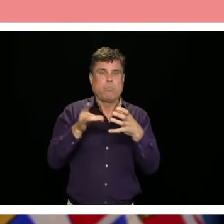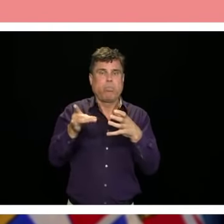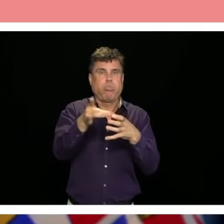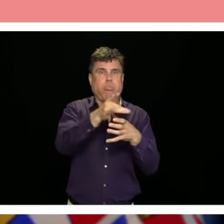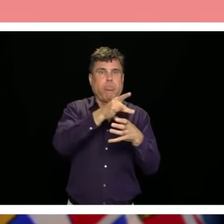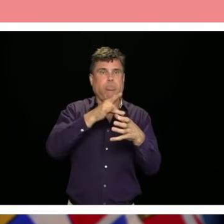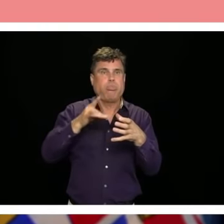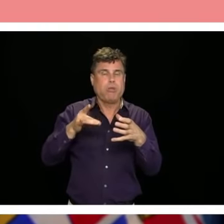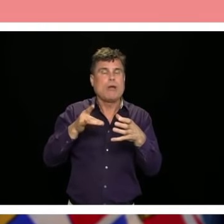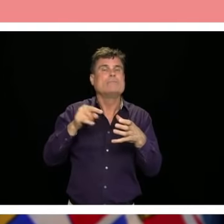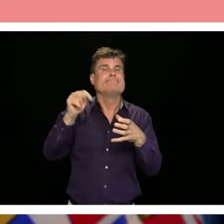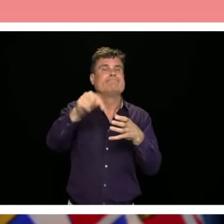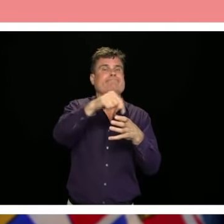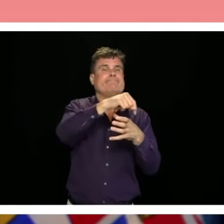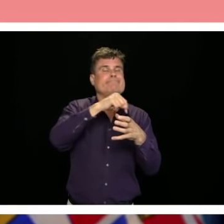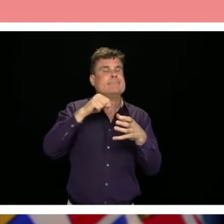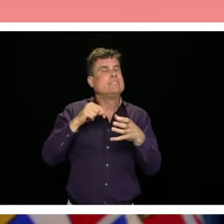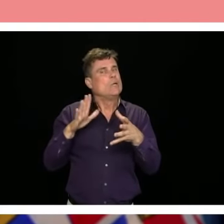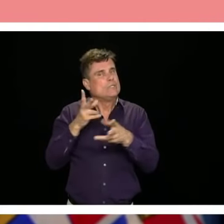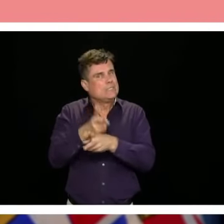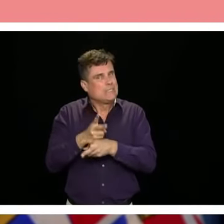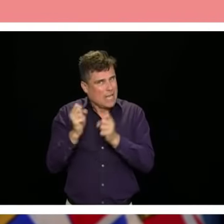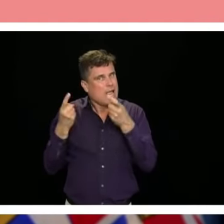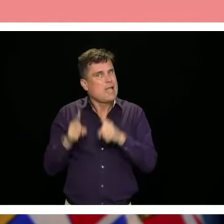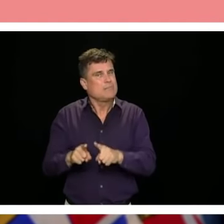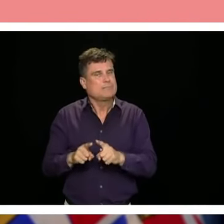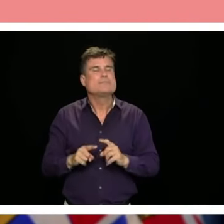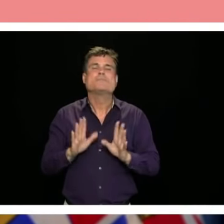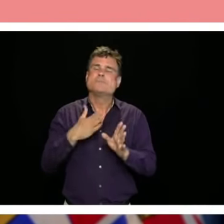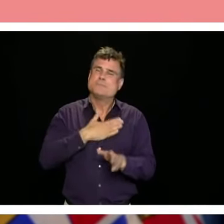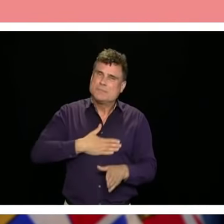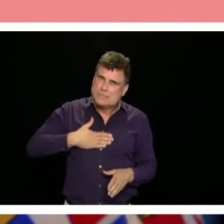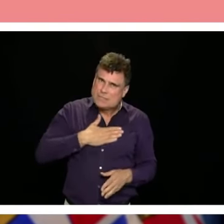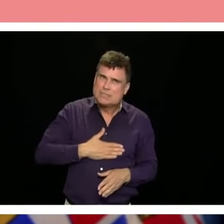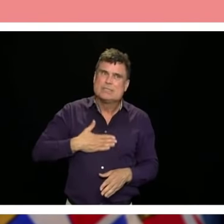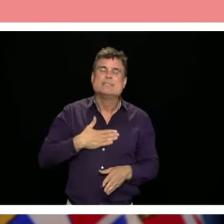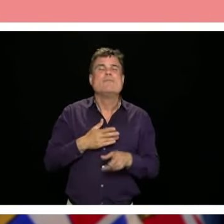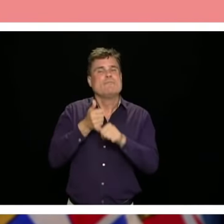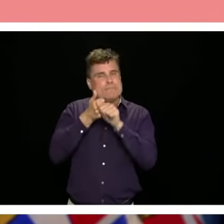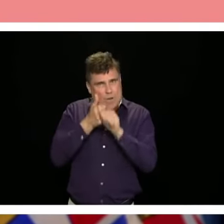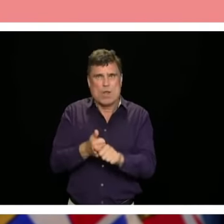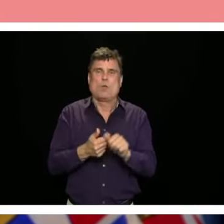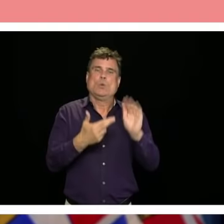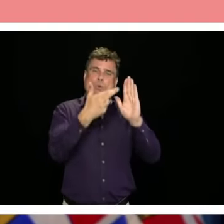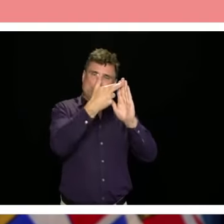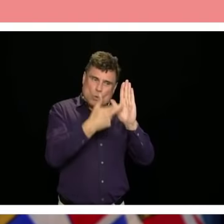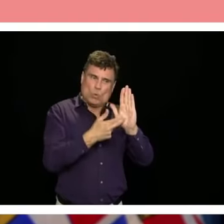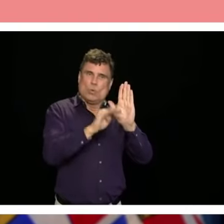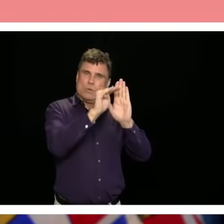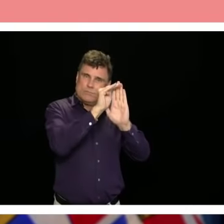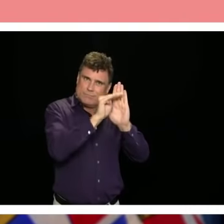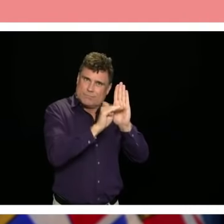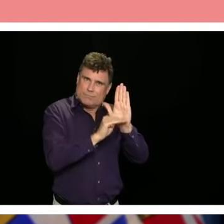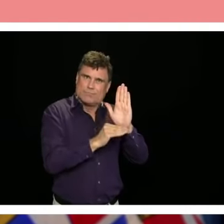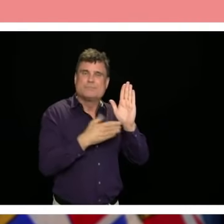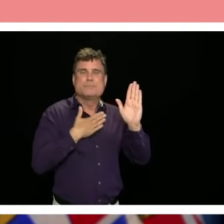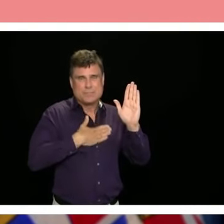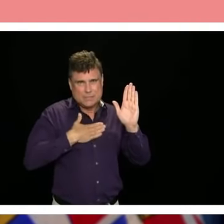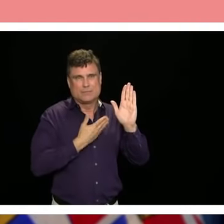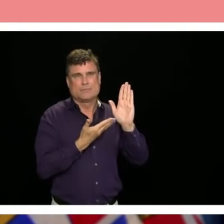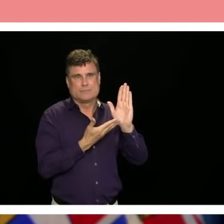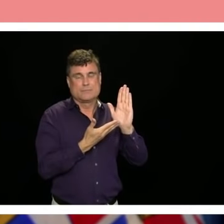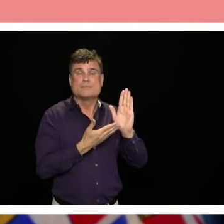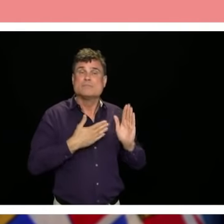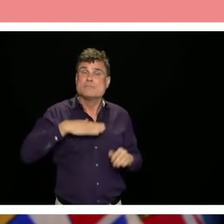week, where we've had somebody inadvertently and bring it into their close family, and we've had